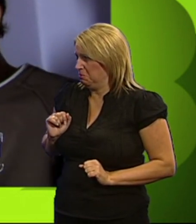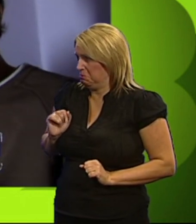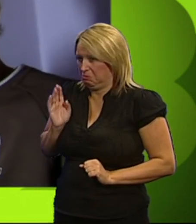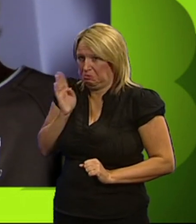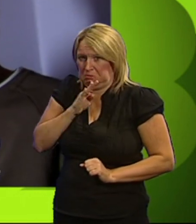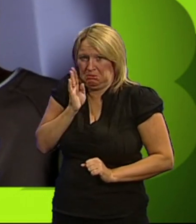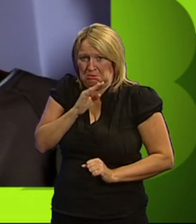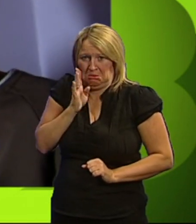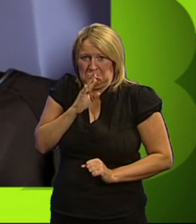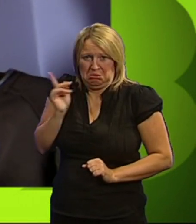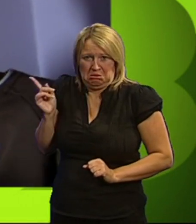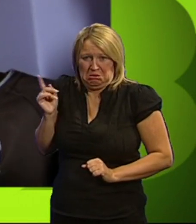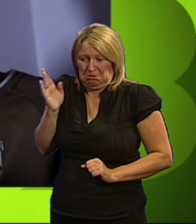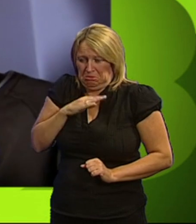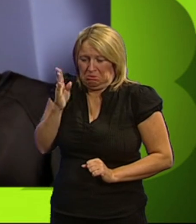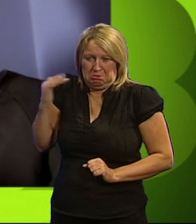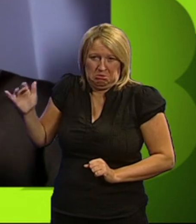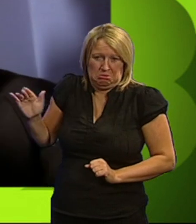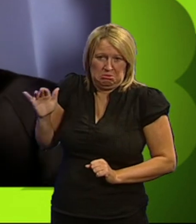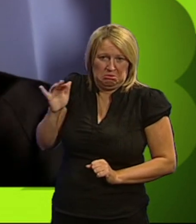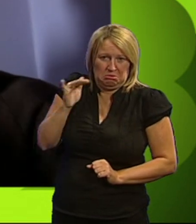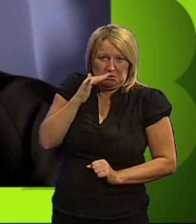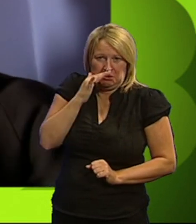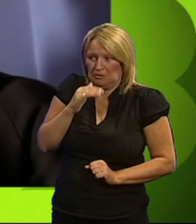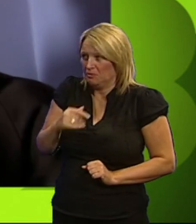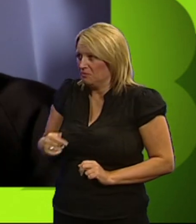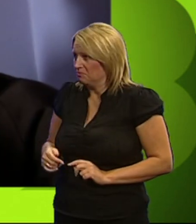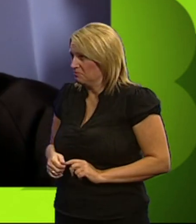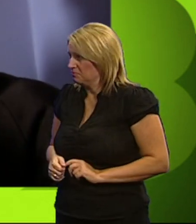Yeah, it's the smell of Van Helsing that's spreading right now.